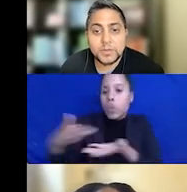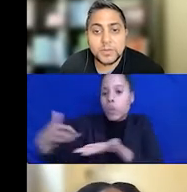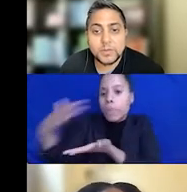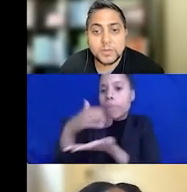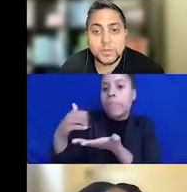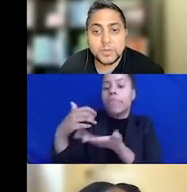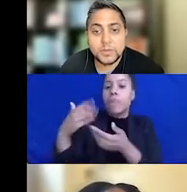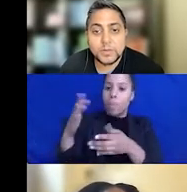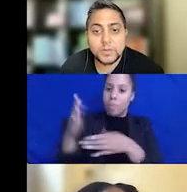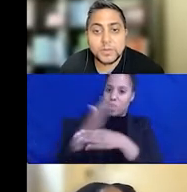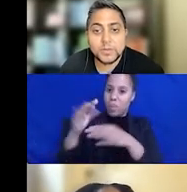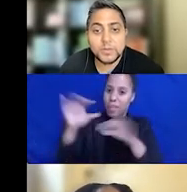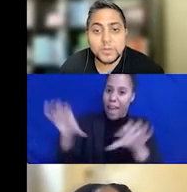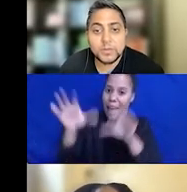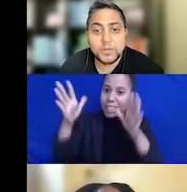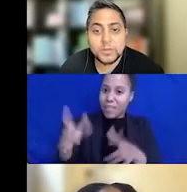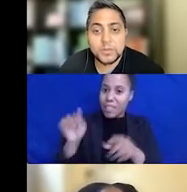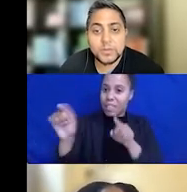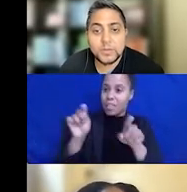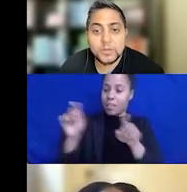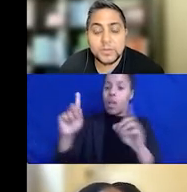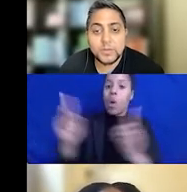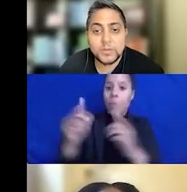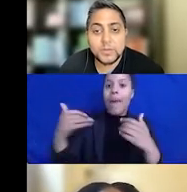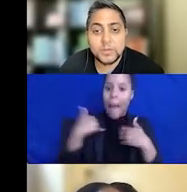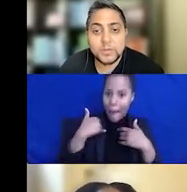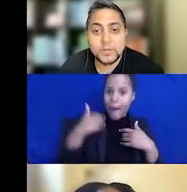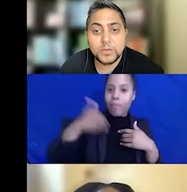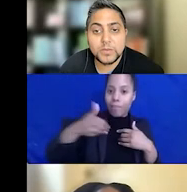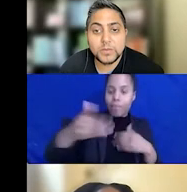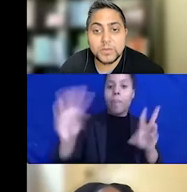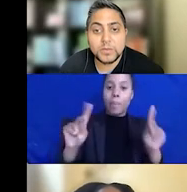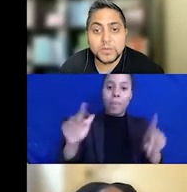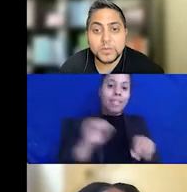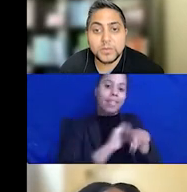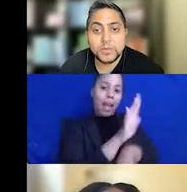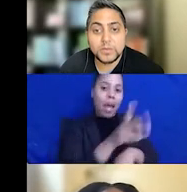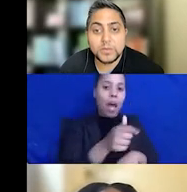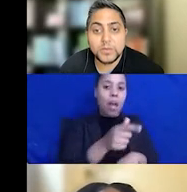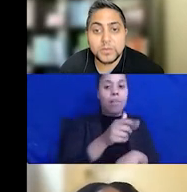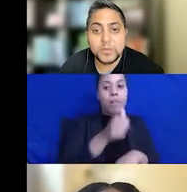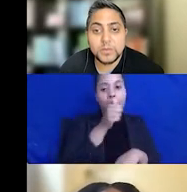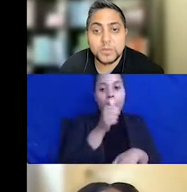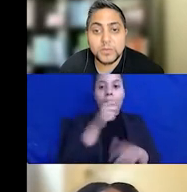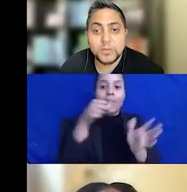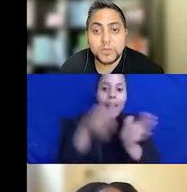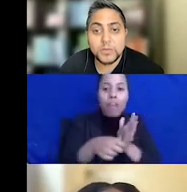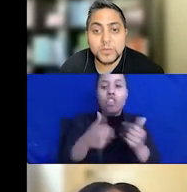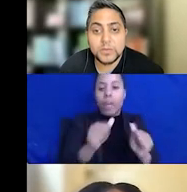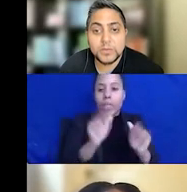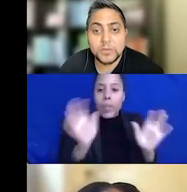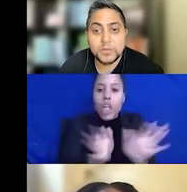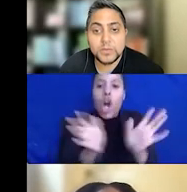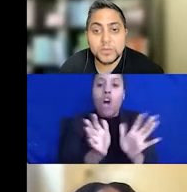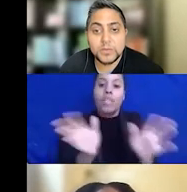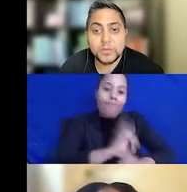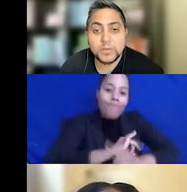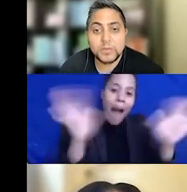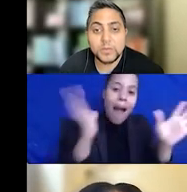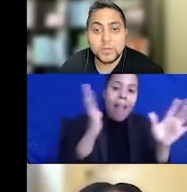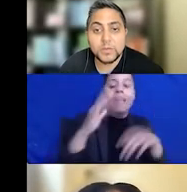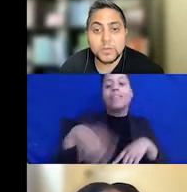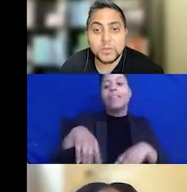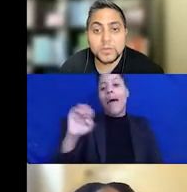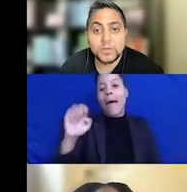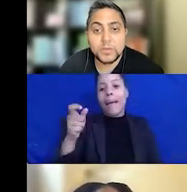have instances of folks sending anonymous letters trying to encourage violence, extortion, blackmail, like